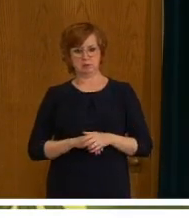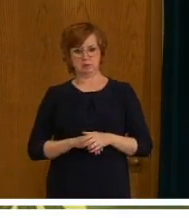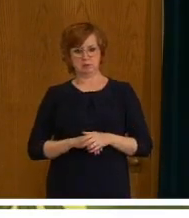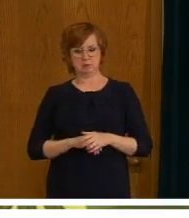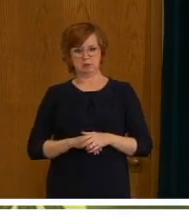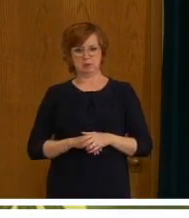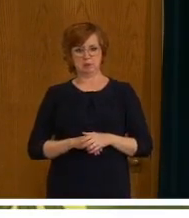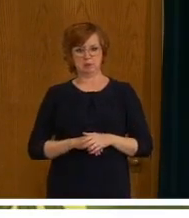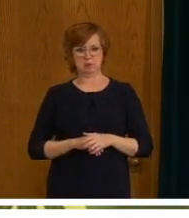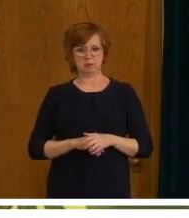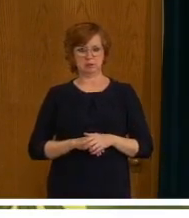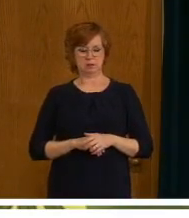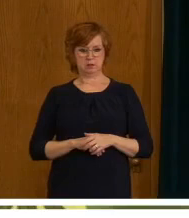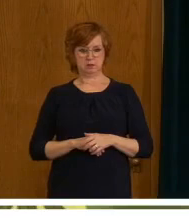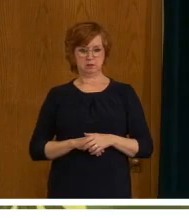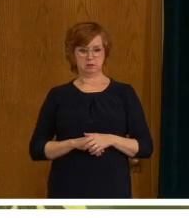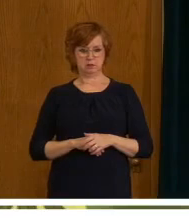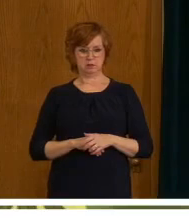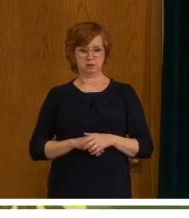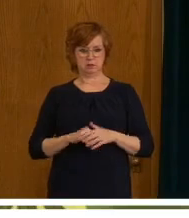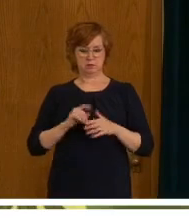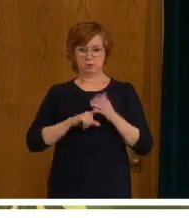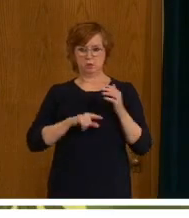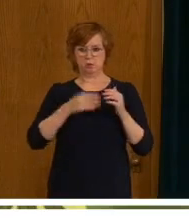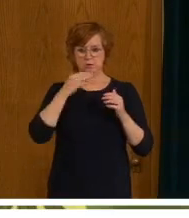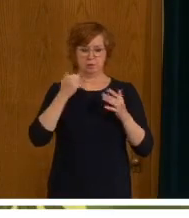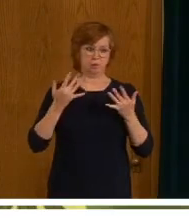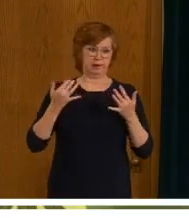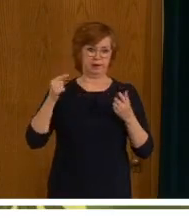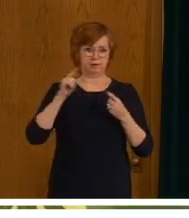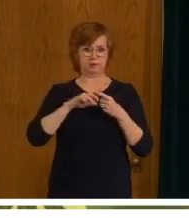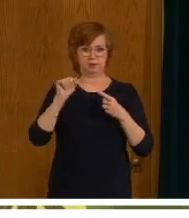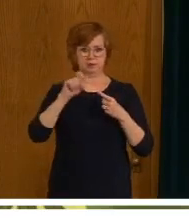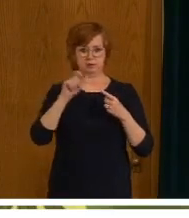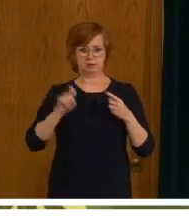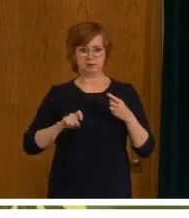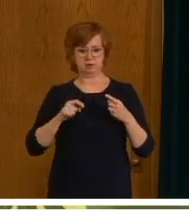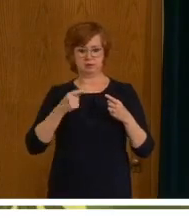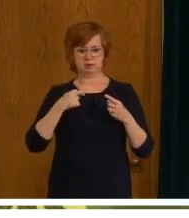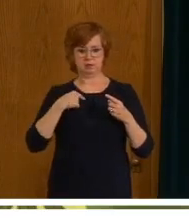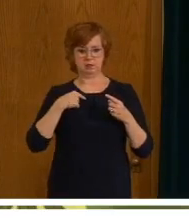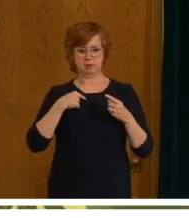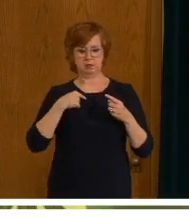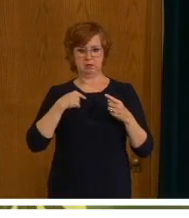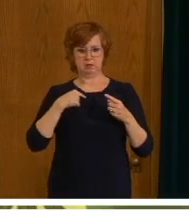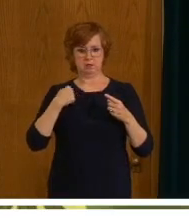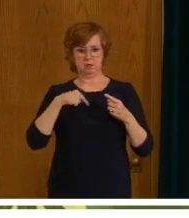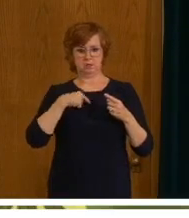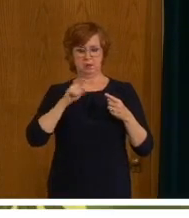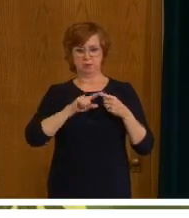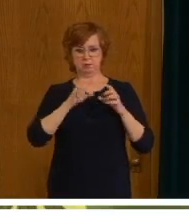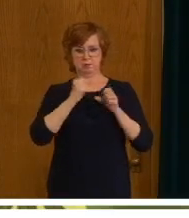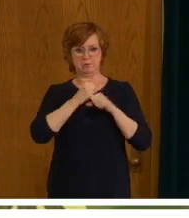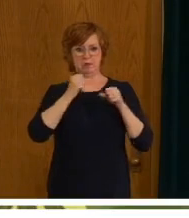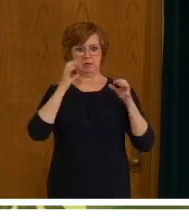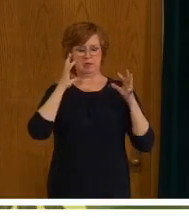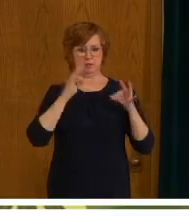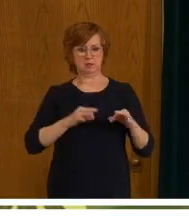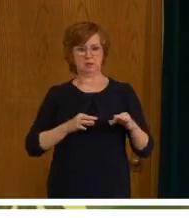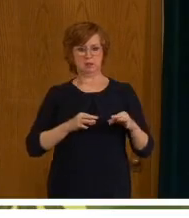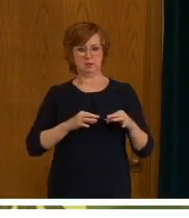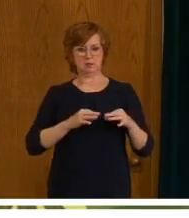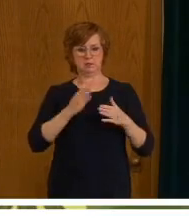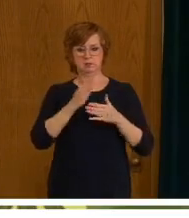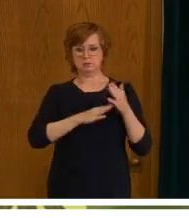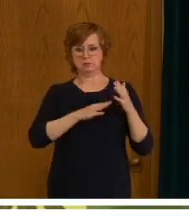Is it best to go get protected? What do you say to them? Because they'll be making that decision, I think, tonight, because some of them will be eligible tomorrow to get the Pfizer